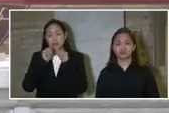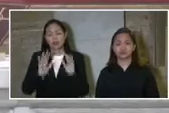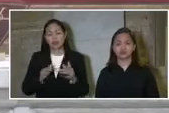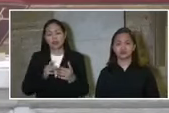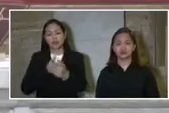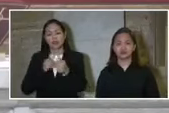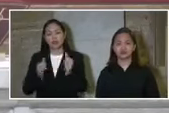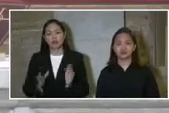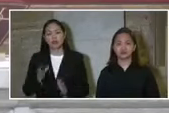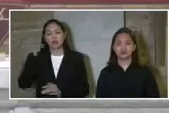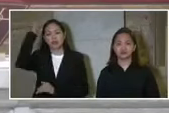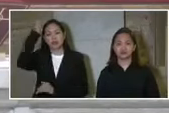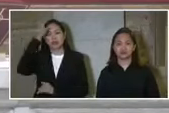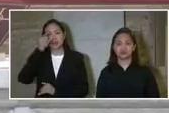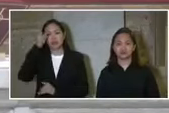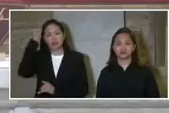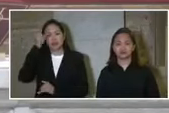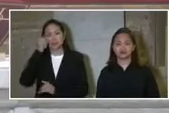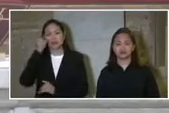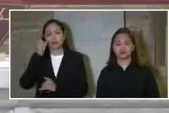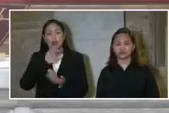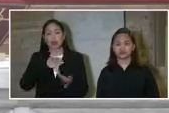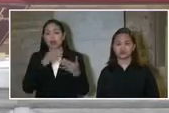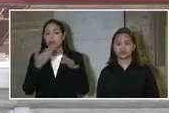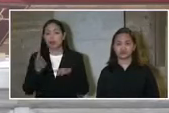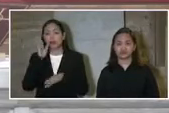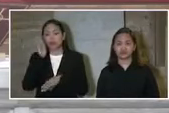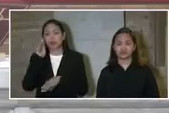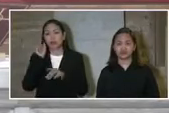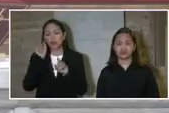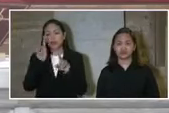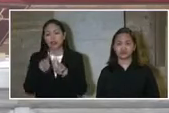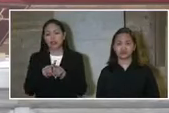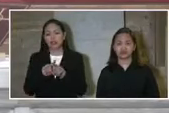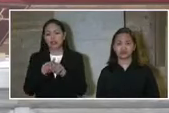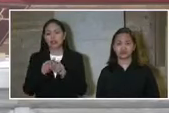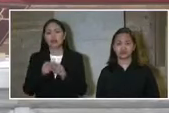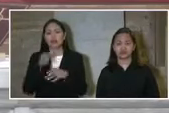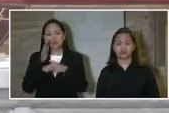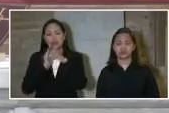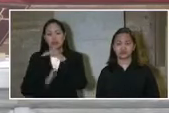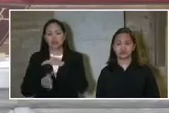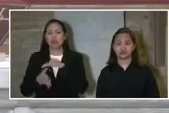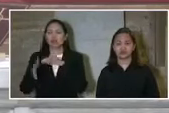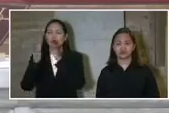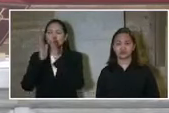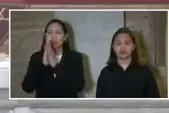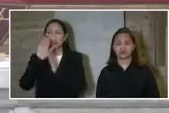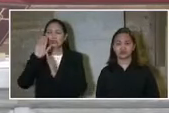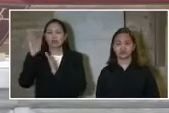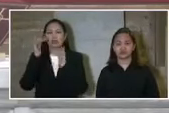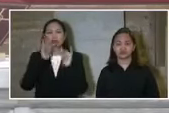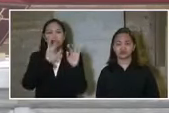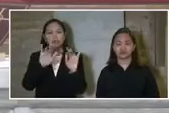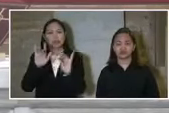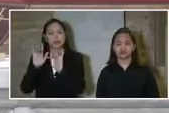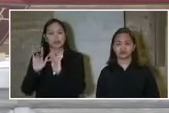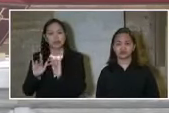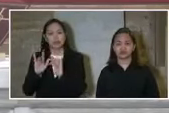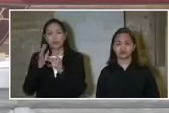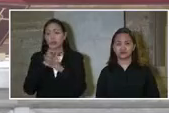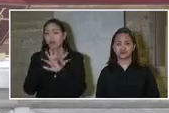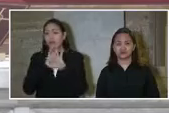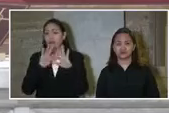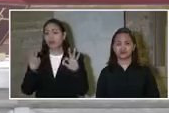all the saints, and with our deceased brothers and sisters, whom we humbly commend to your mercy. Then freed